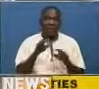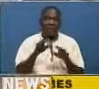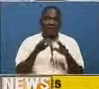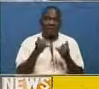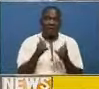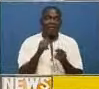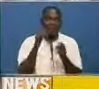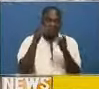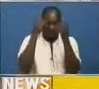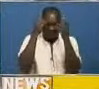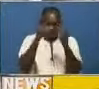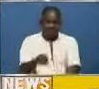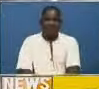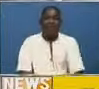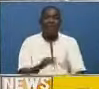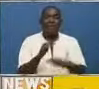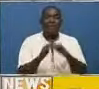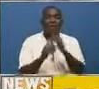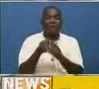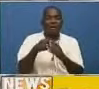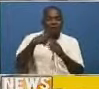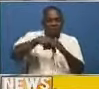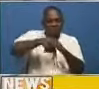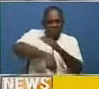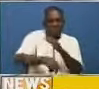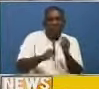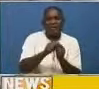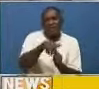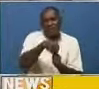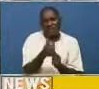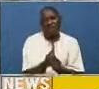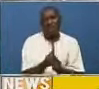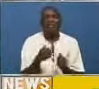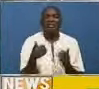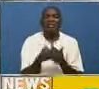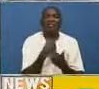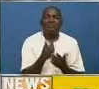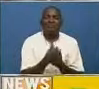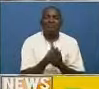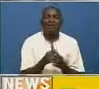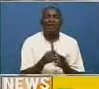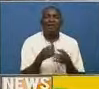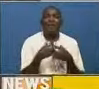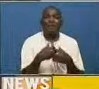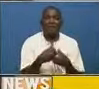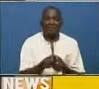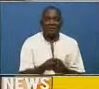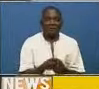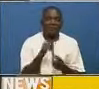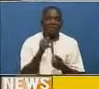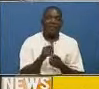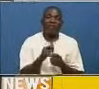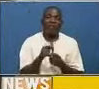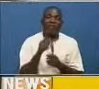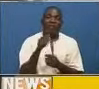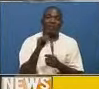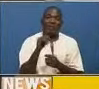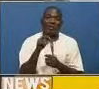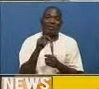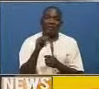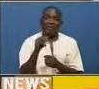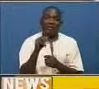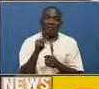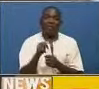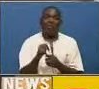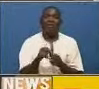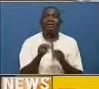Club therefore decided to construct the borehole with an osmosis reverse treatment for the iron content to be stabilized